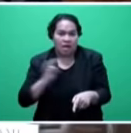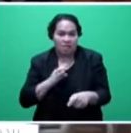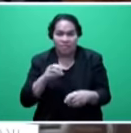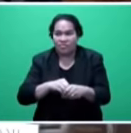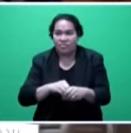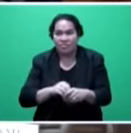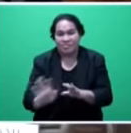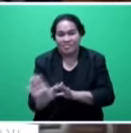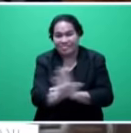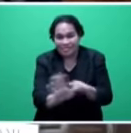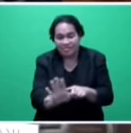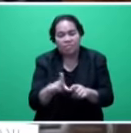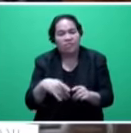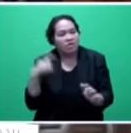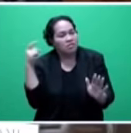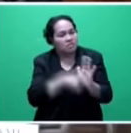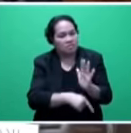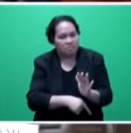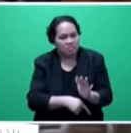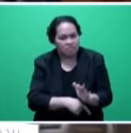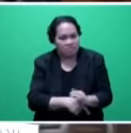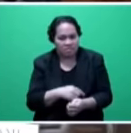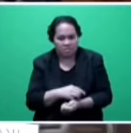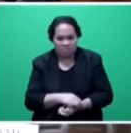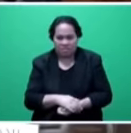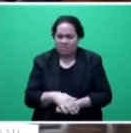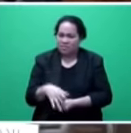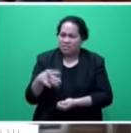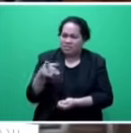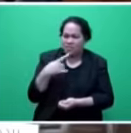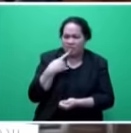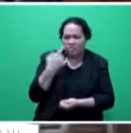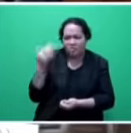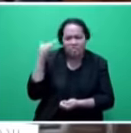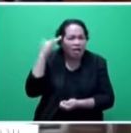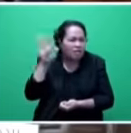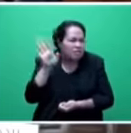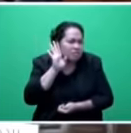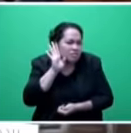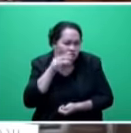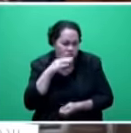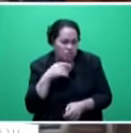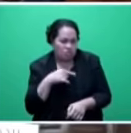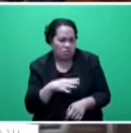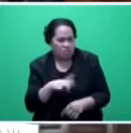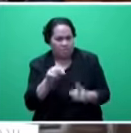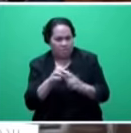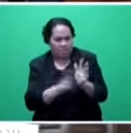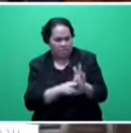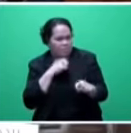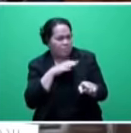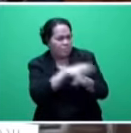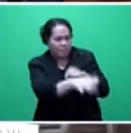many have been convicted? You sound like a very inefficient leader or commander blaming your troops, or